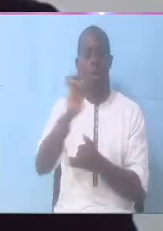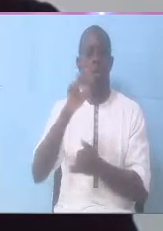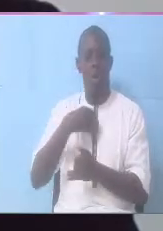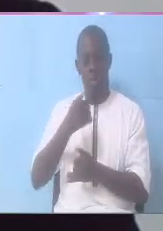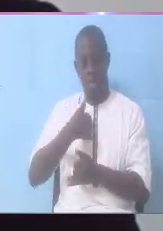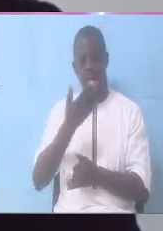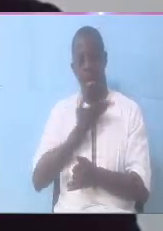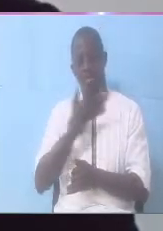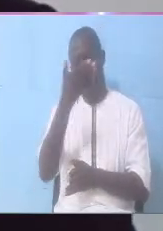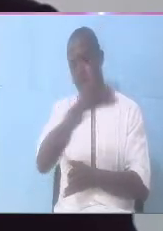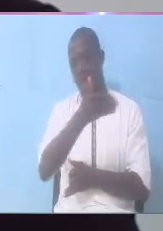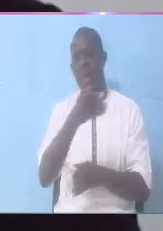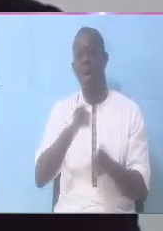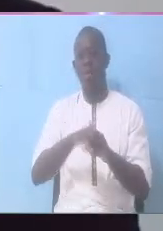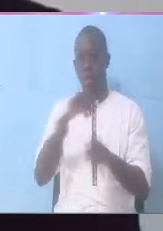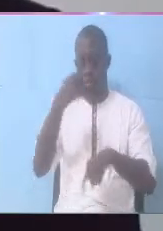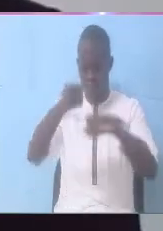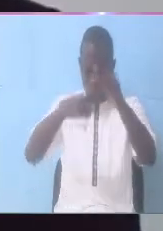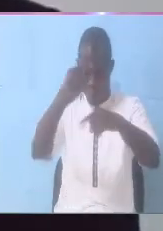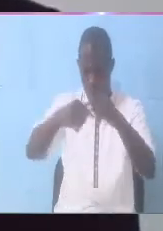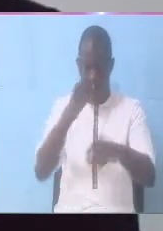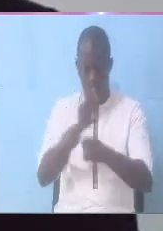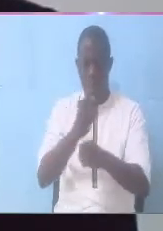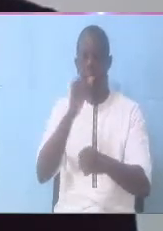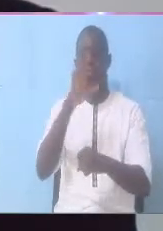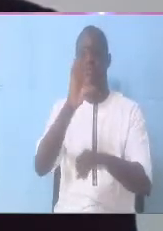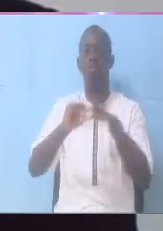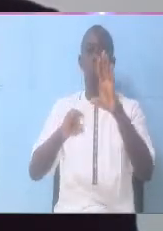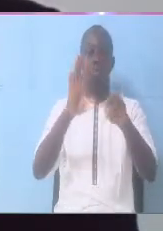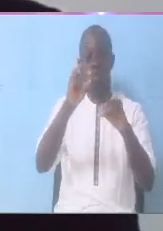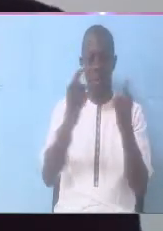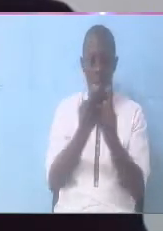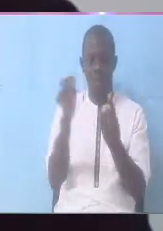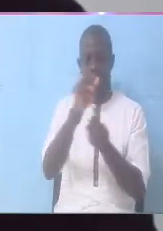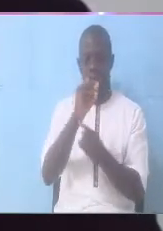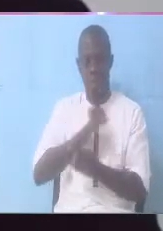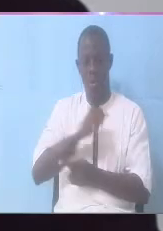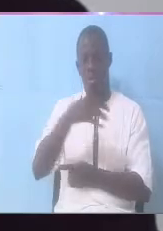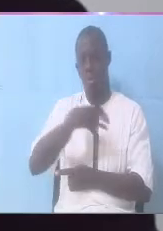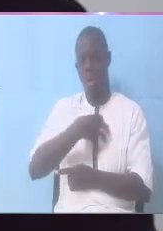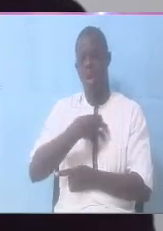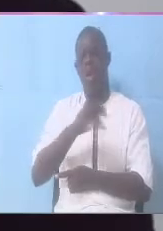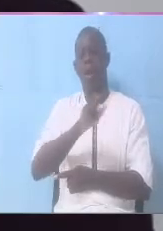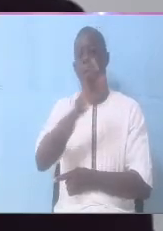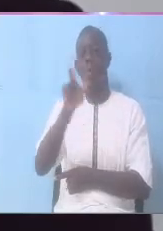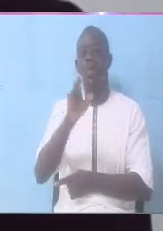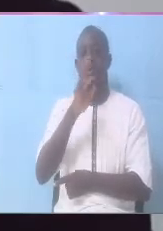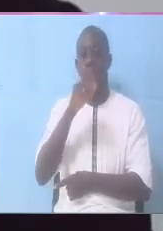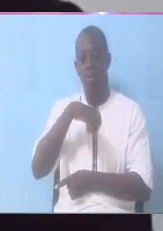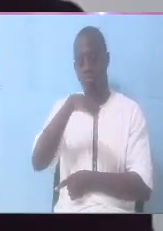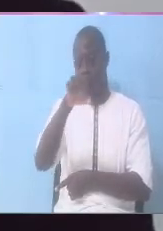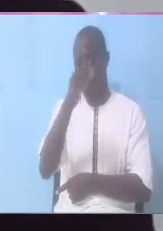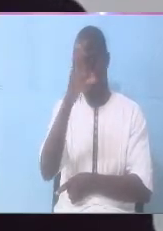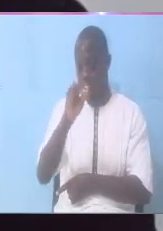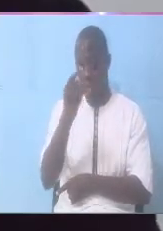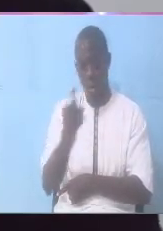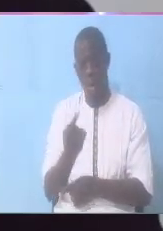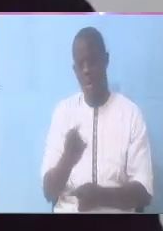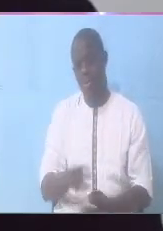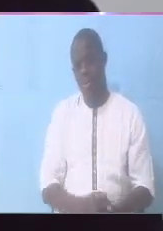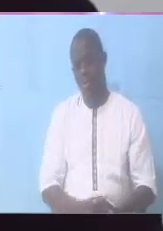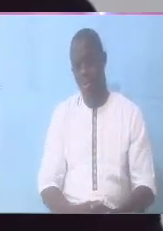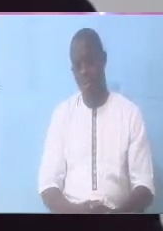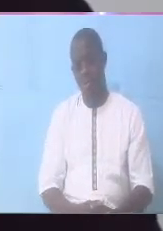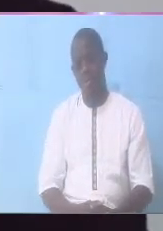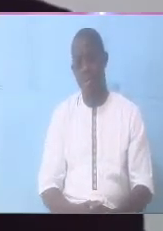prunte taraji purates ki continue kolu la lafta menkela mole me ya lonko abe filindirole la tende. So